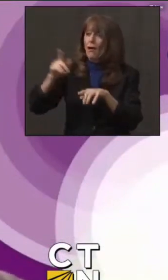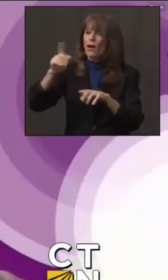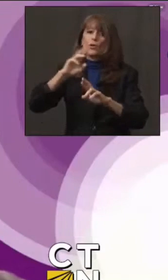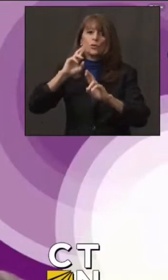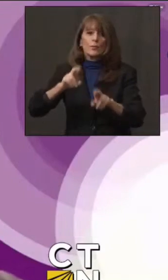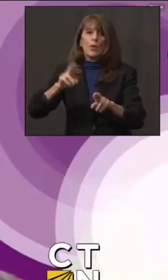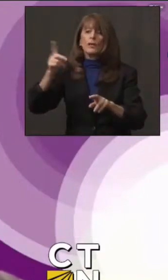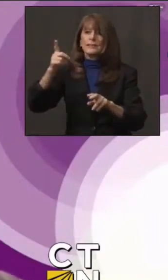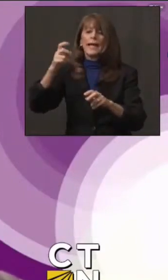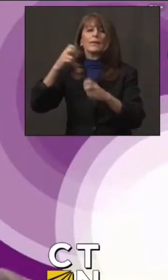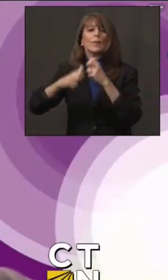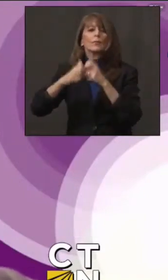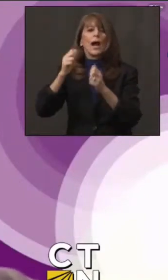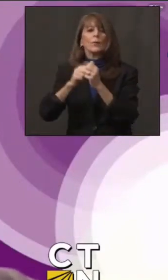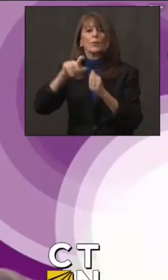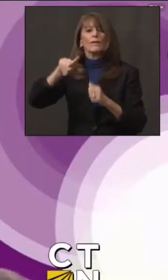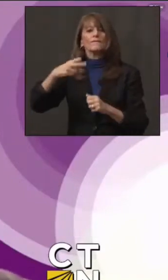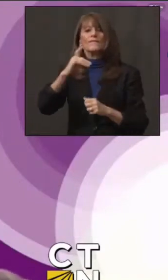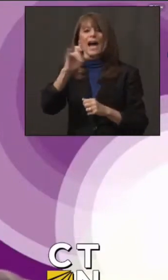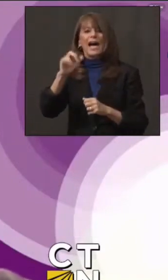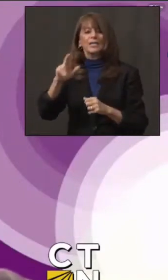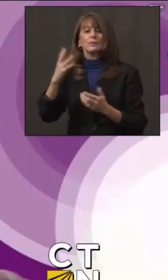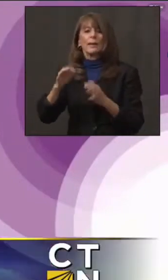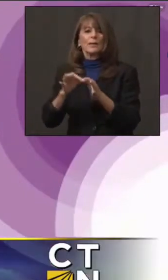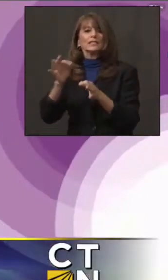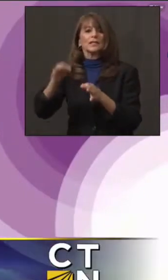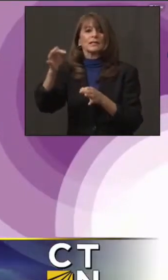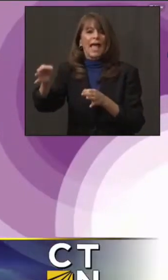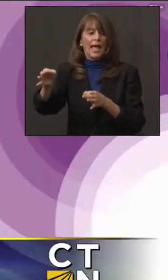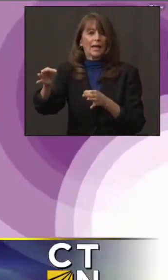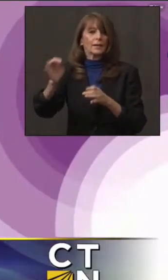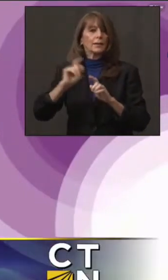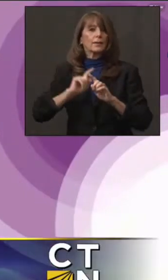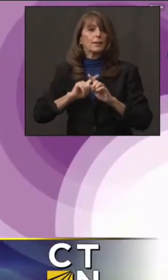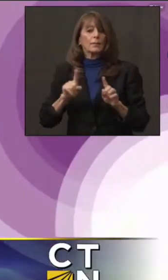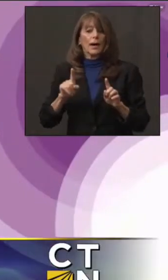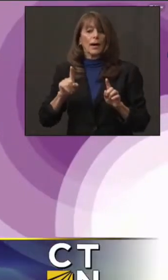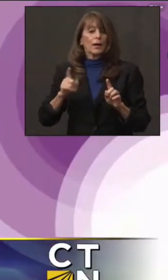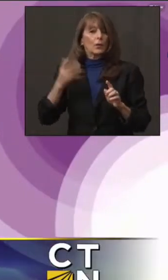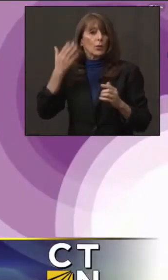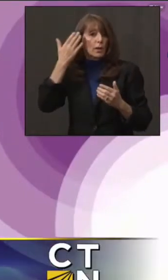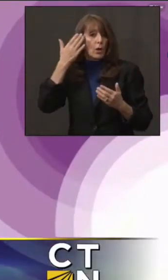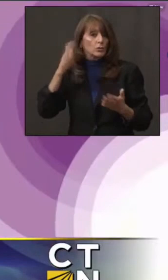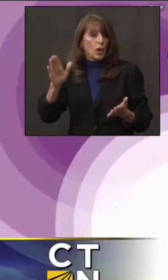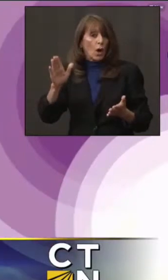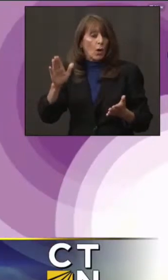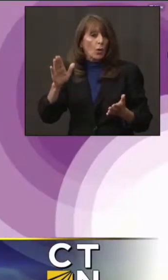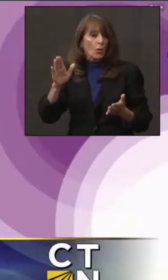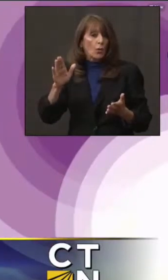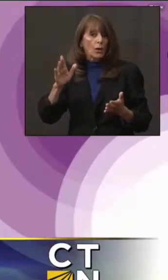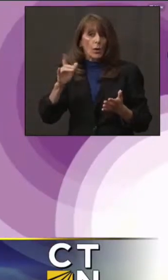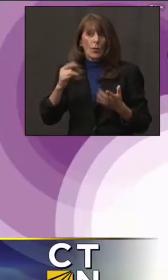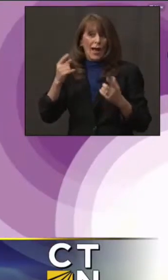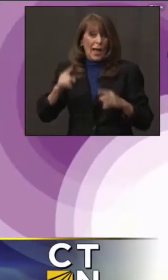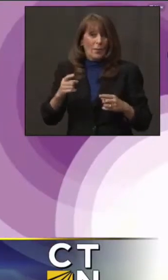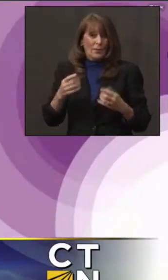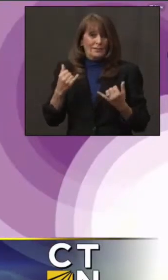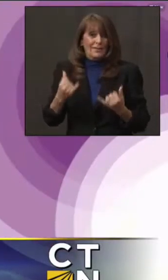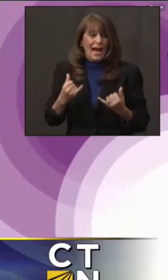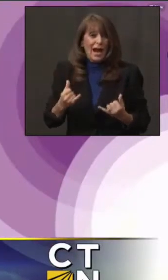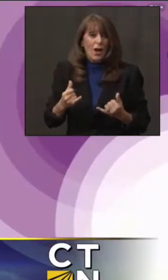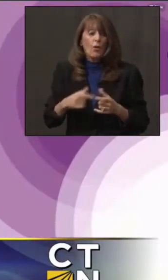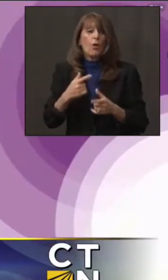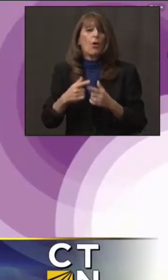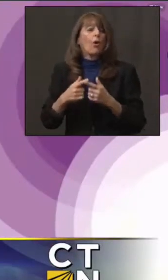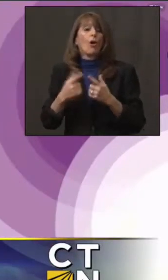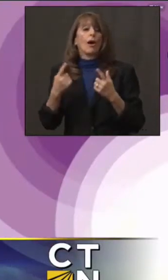with the supply chain, so that may pose a delay. What we don't know is, will it be in the first tranche? Is that impacted at all